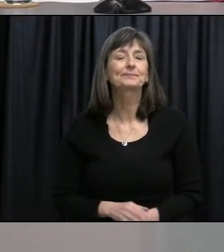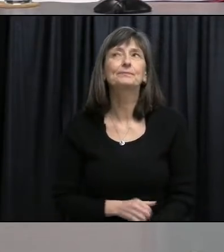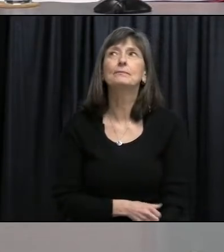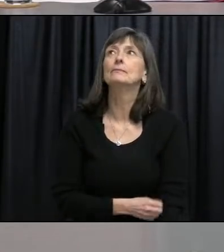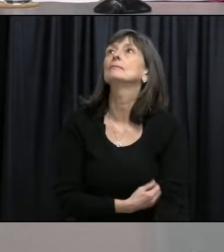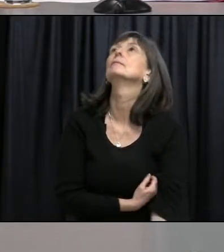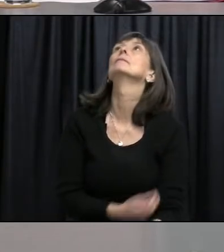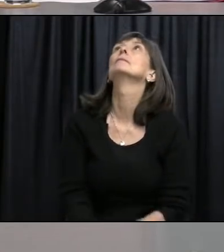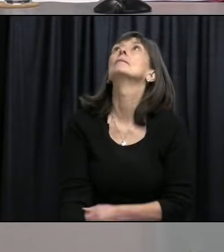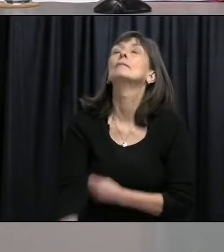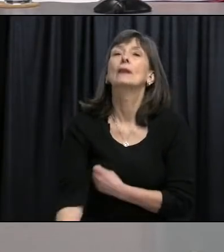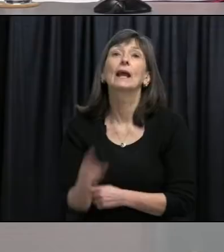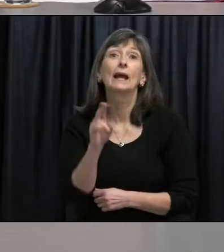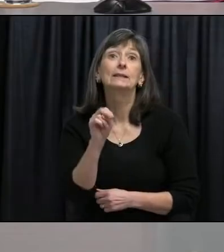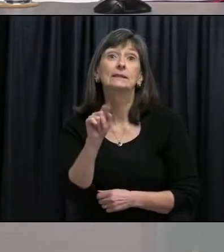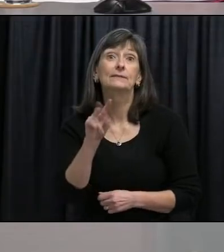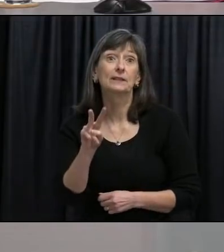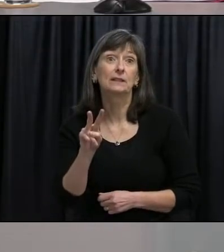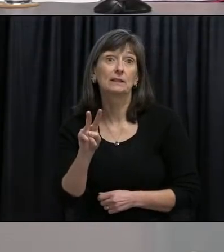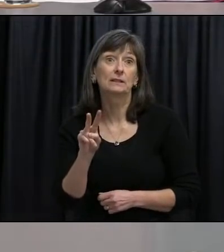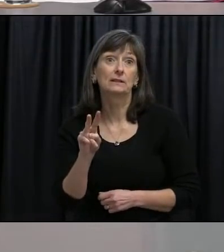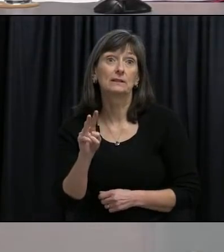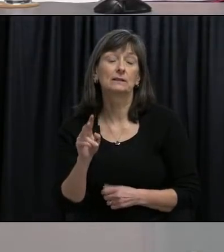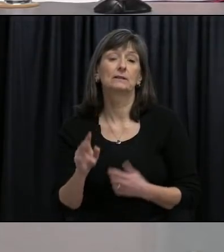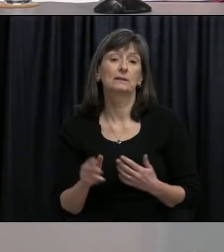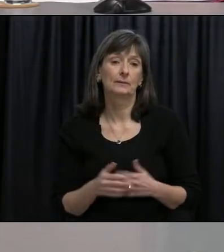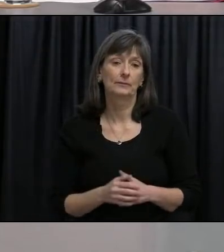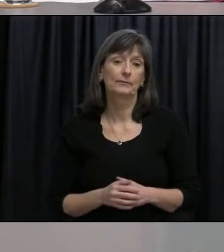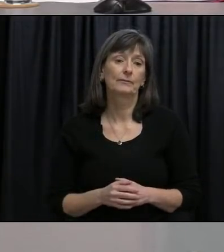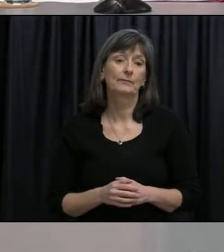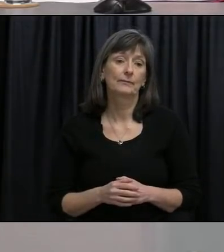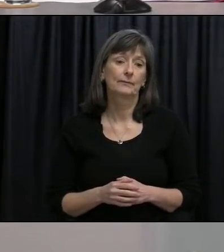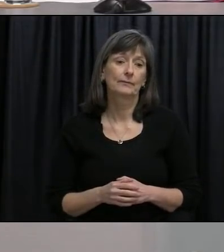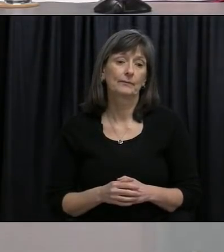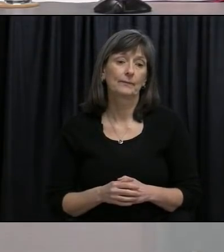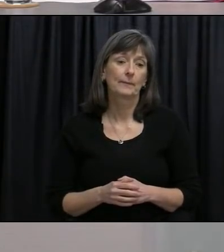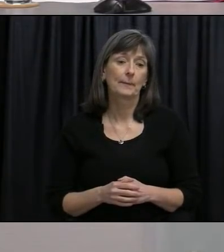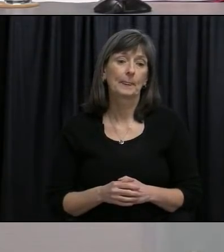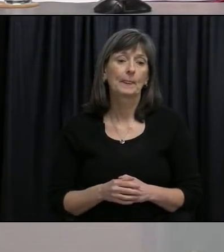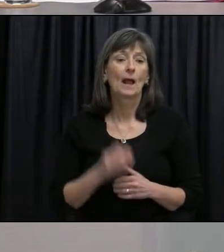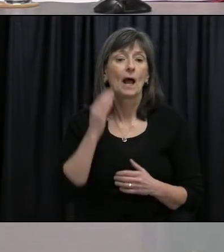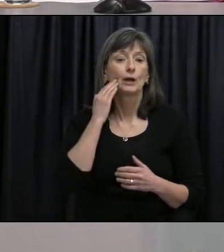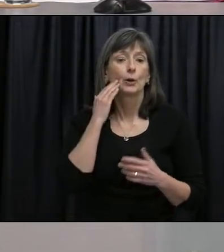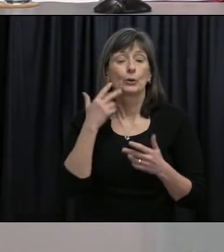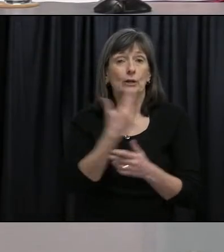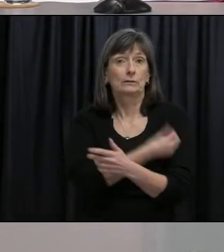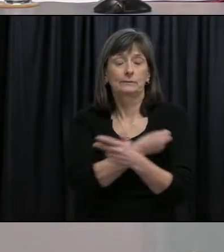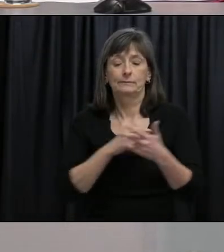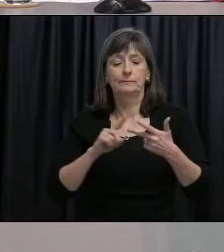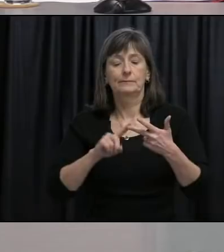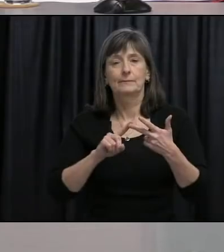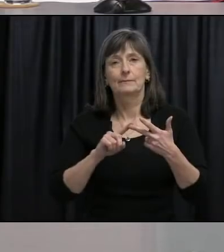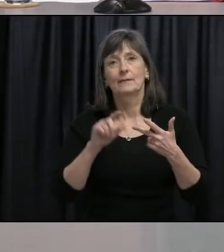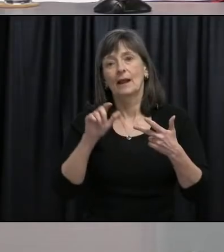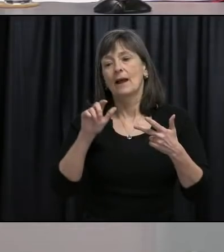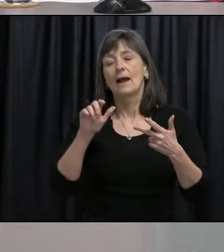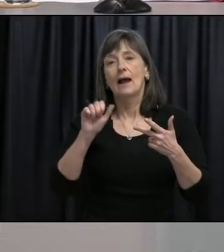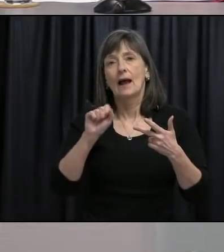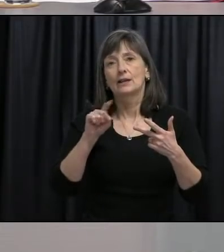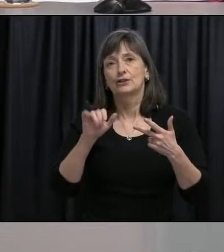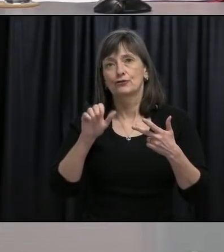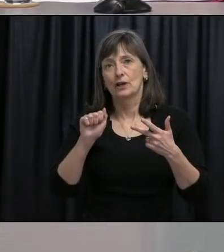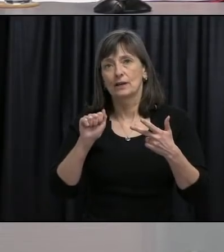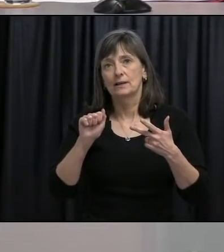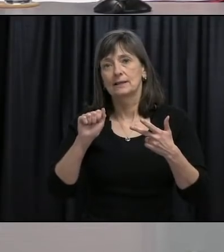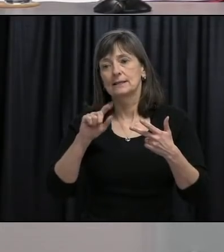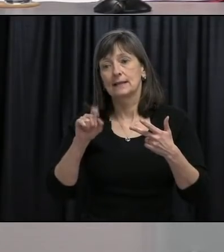do you have a final question? Yes, I'm wondering in regards to AstraZeneca. I know you spoke about it in the preamble. I'm more